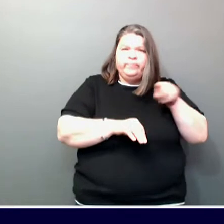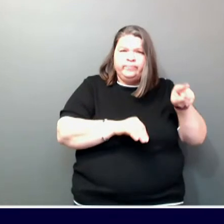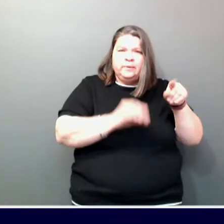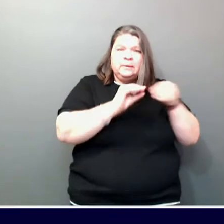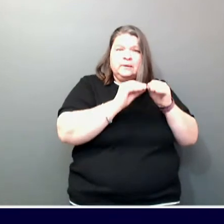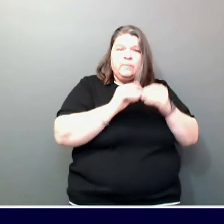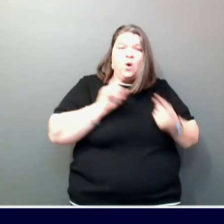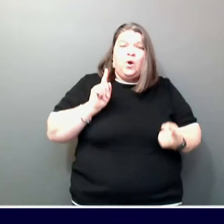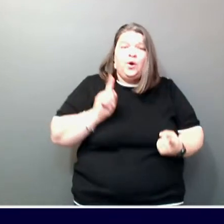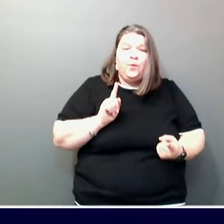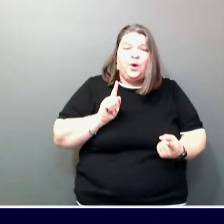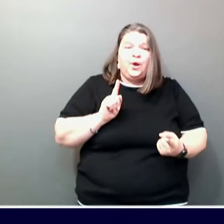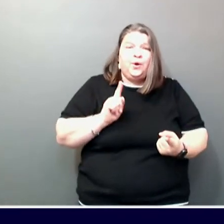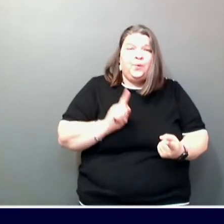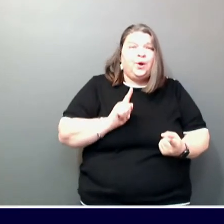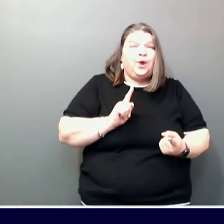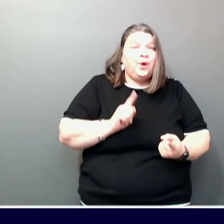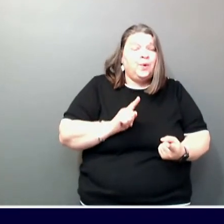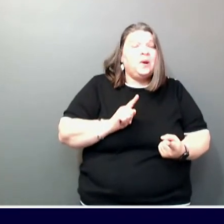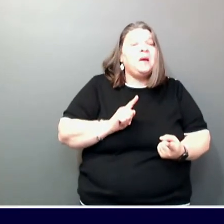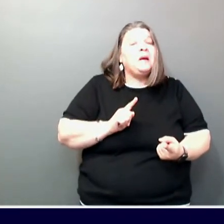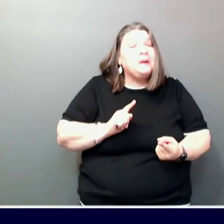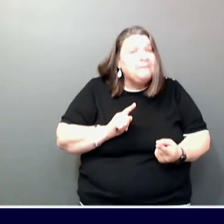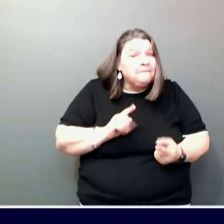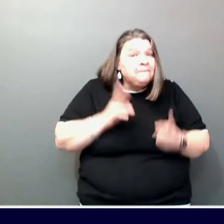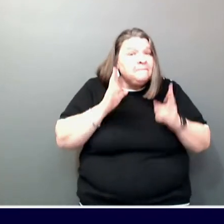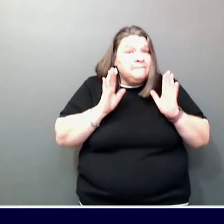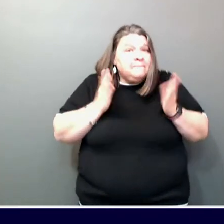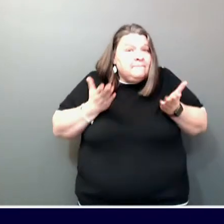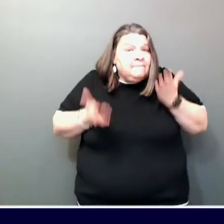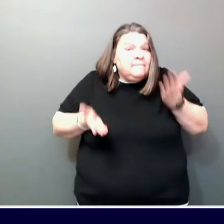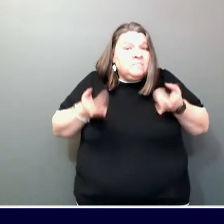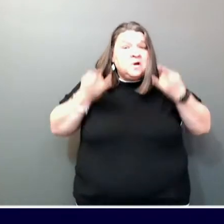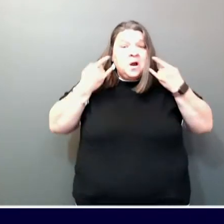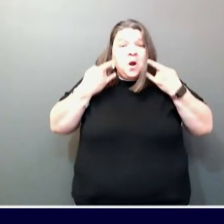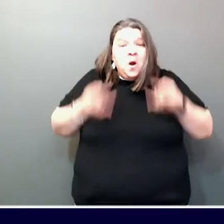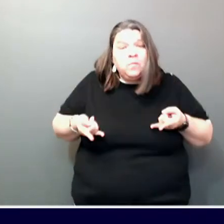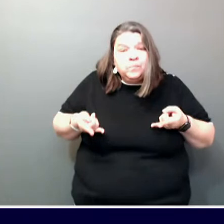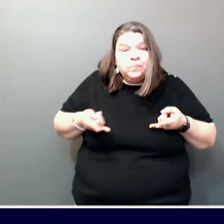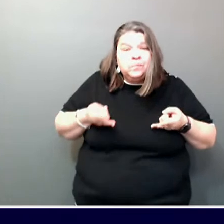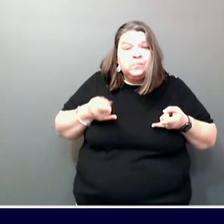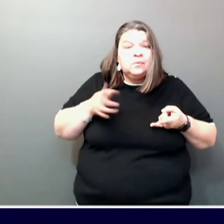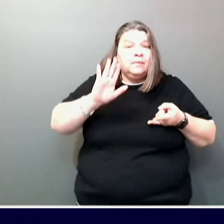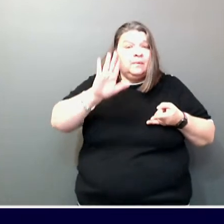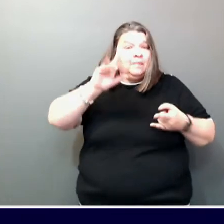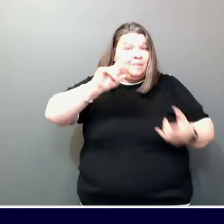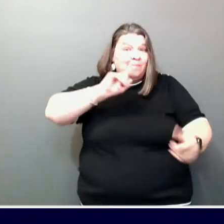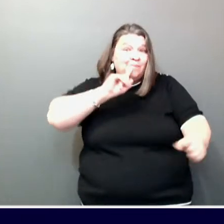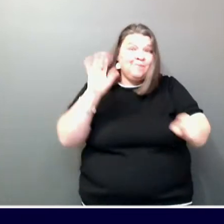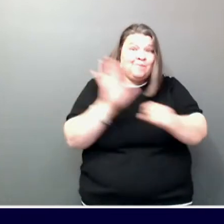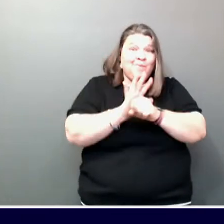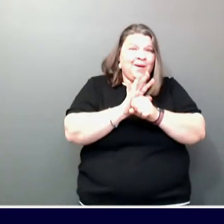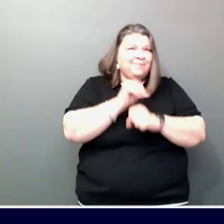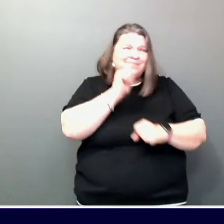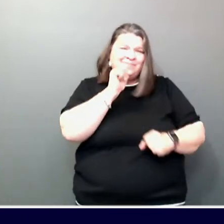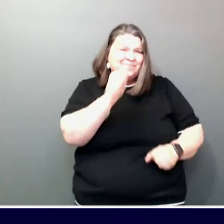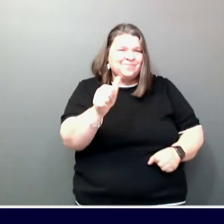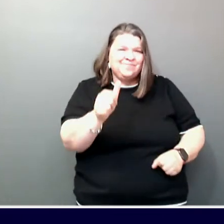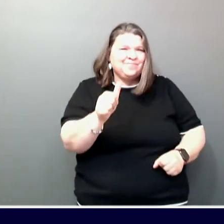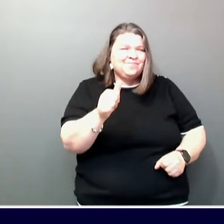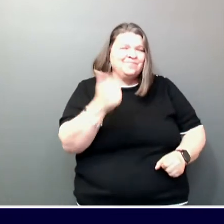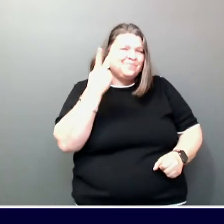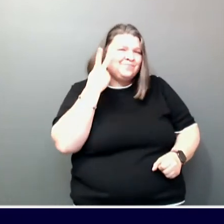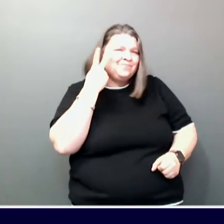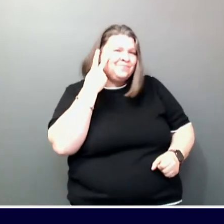for upswings related to next week's vacation. As it was with contact tracing, we will be doing all of this